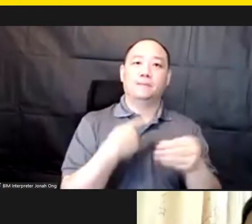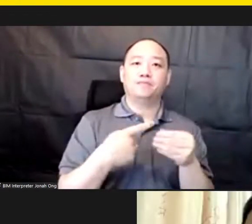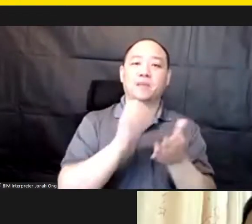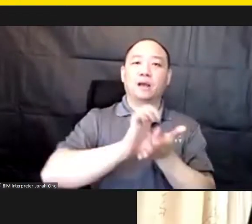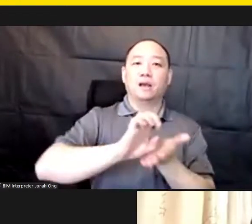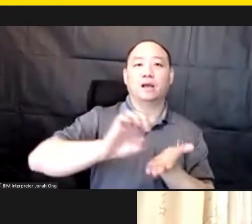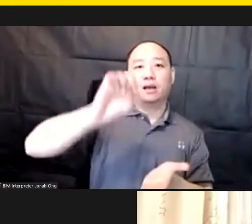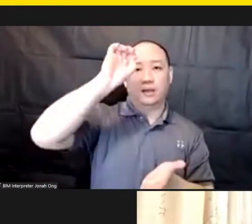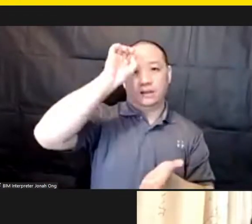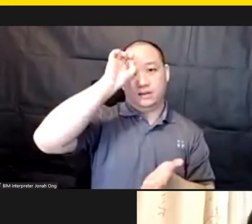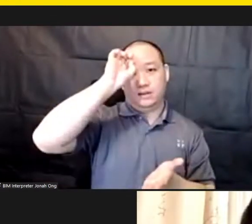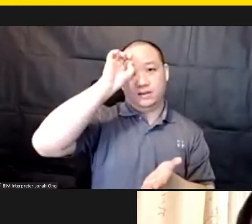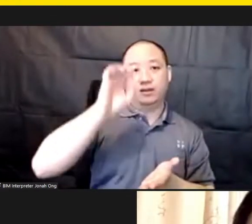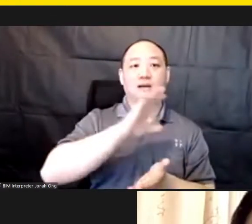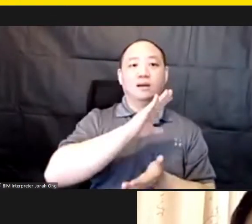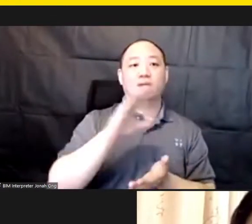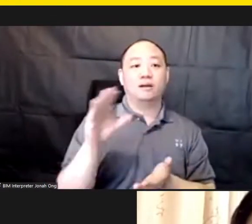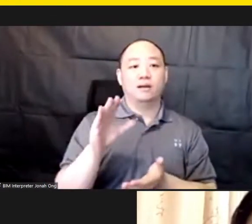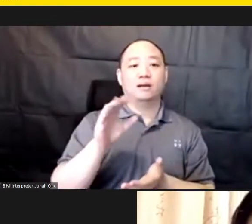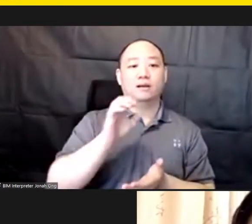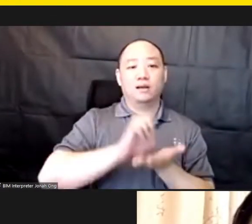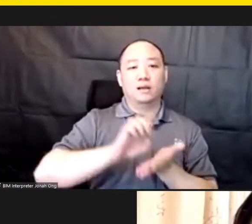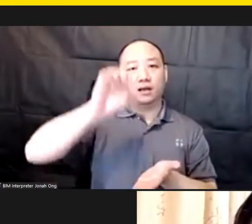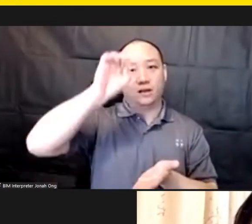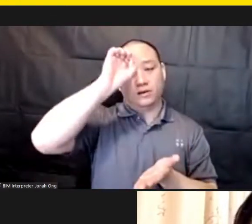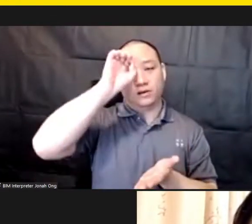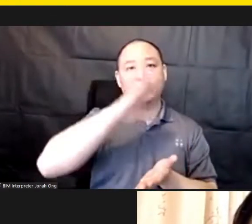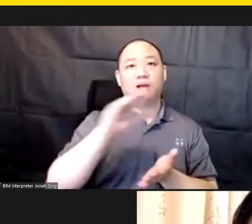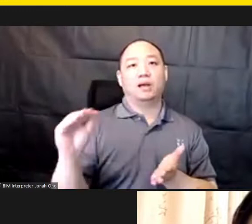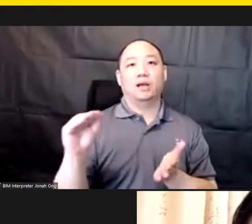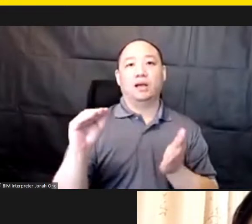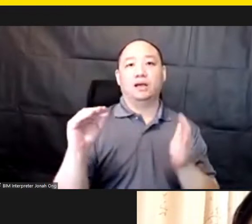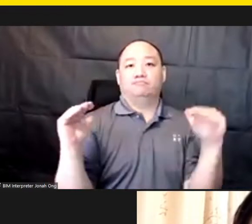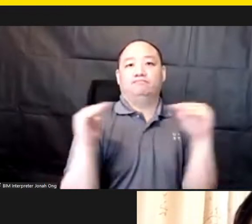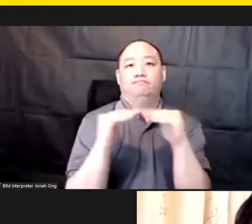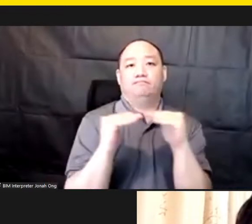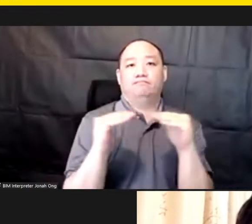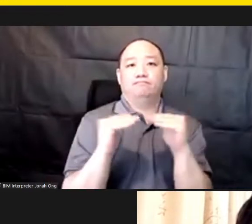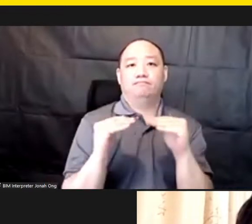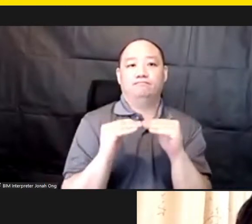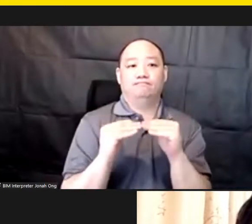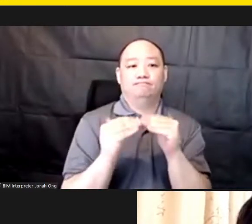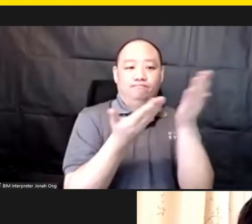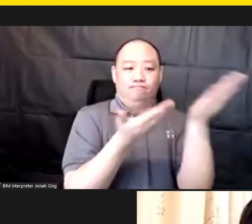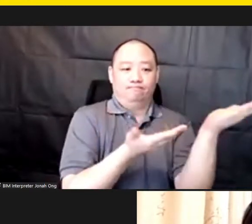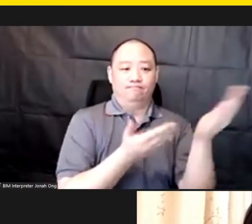education inequity in Malaysia. I'll pass the floor to you, Cheryl.